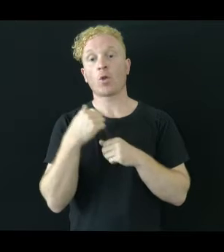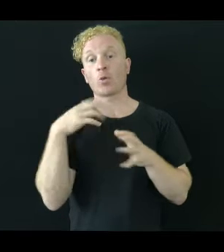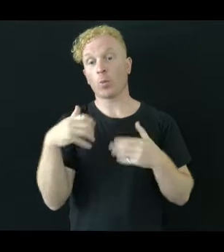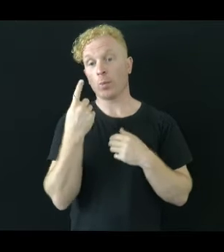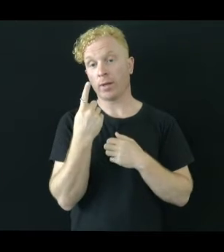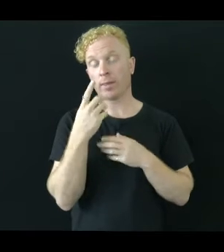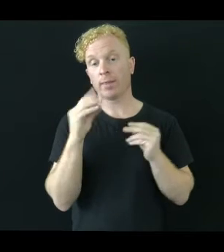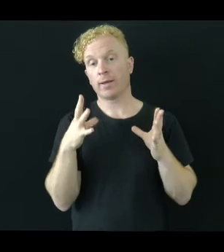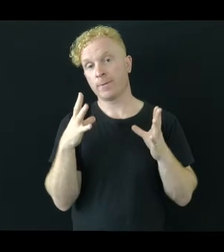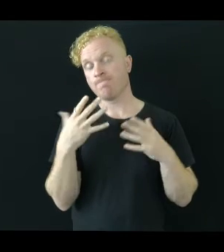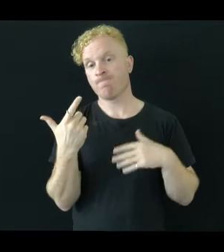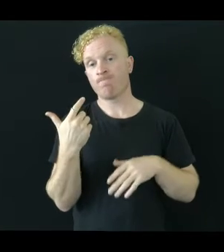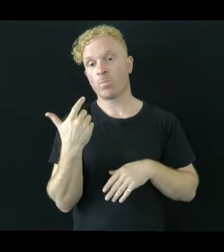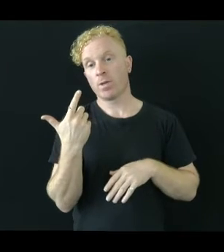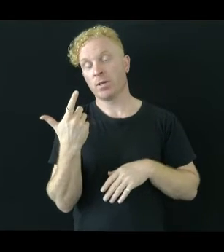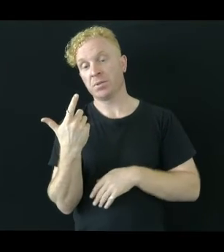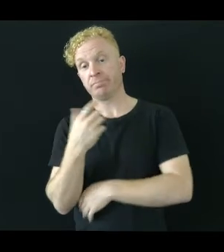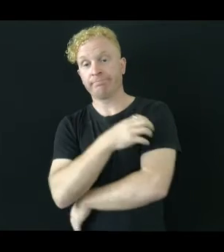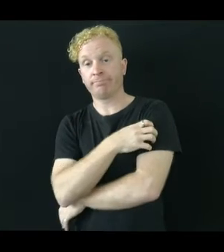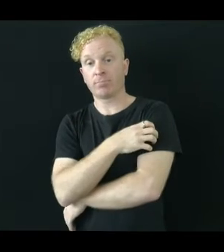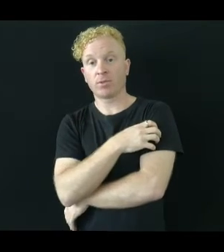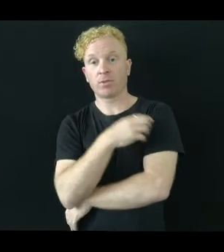I got one, and then